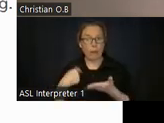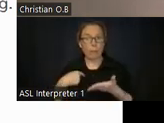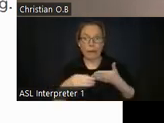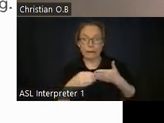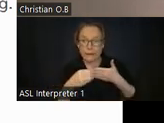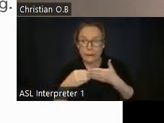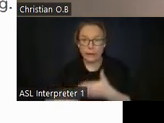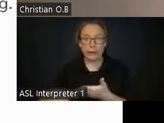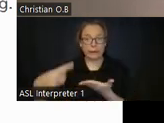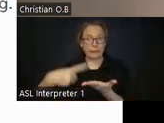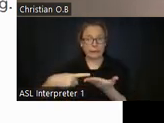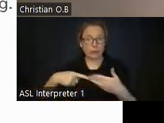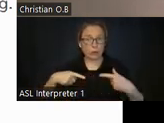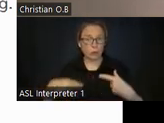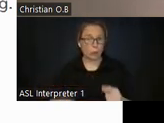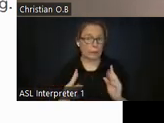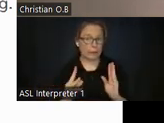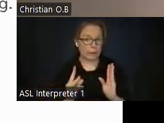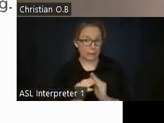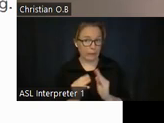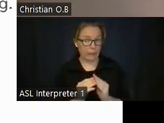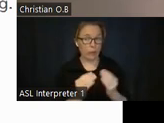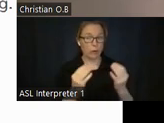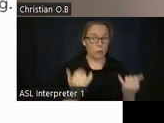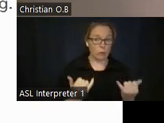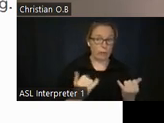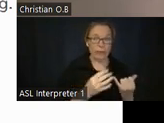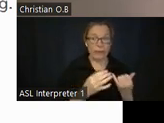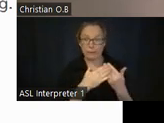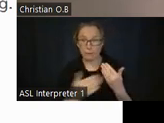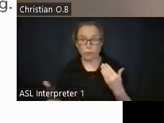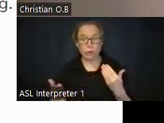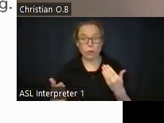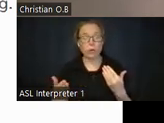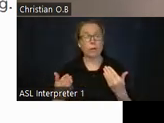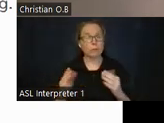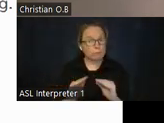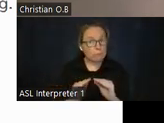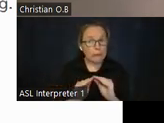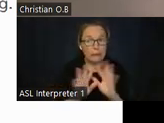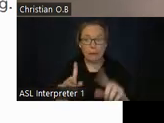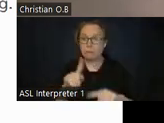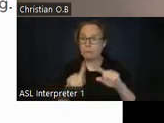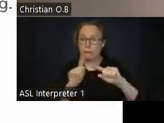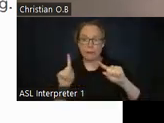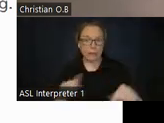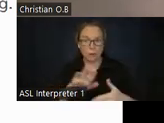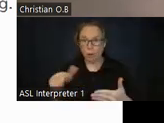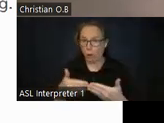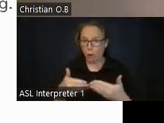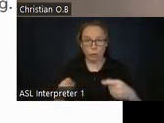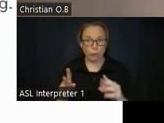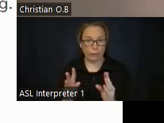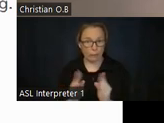meeting and future meeting agenda topics. We like to be clear that not all questions will be answered during the meeting, but if